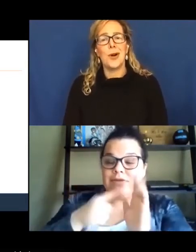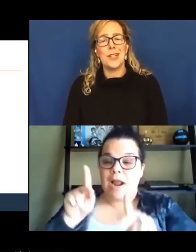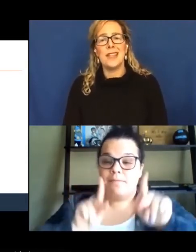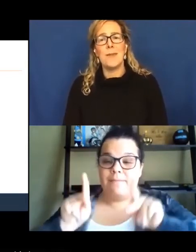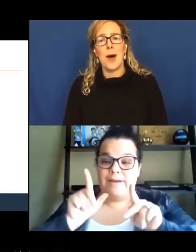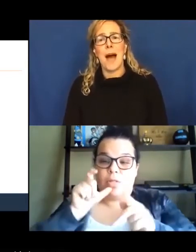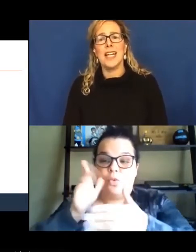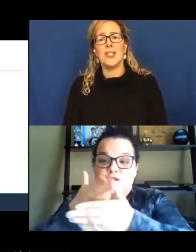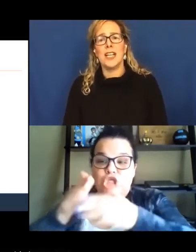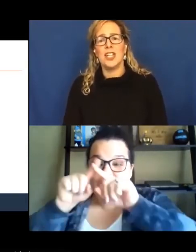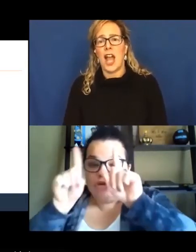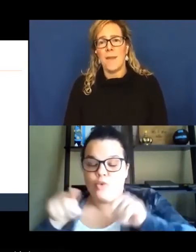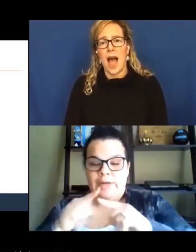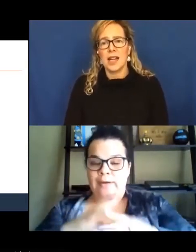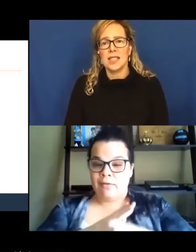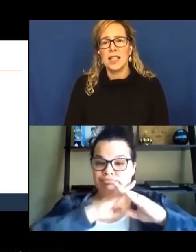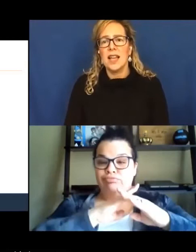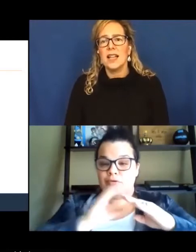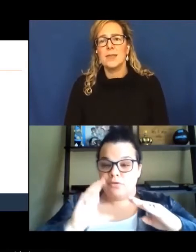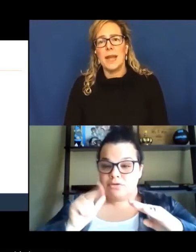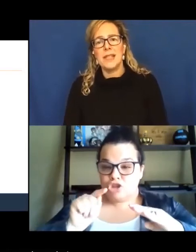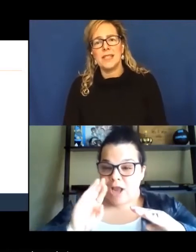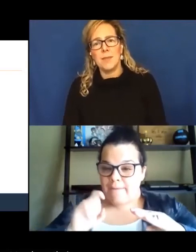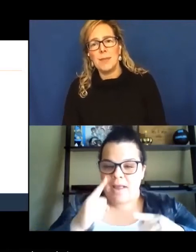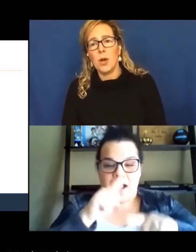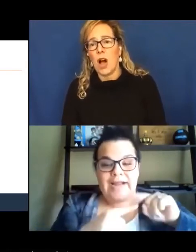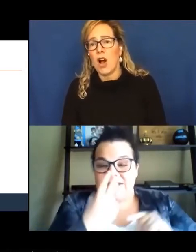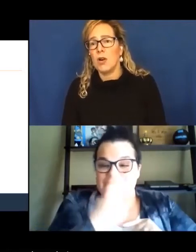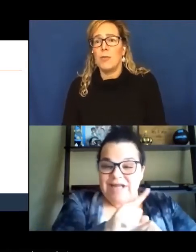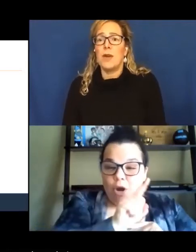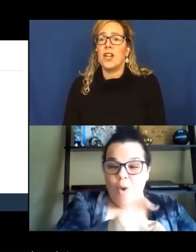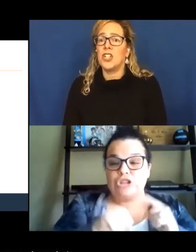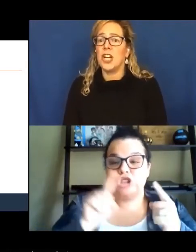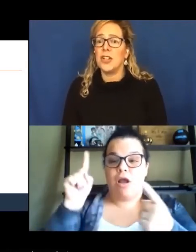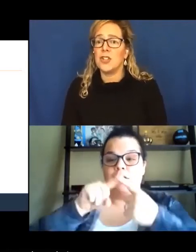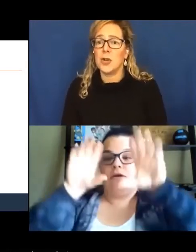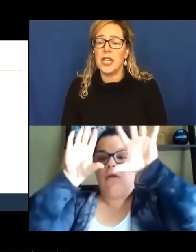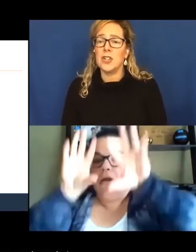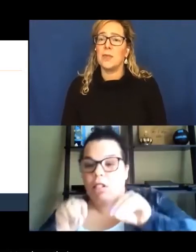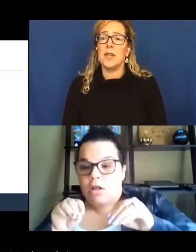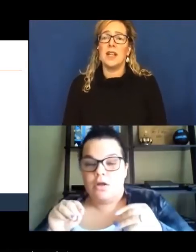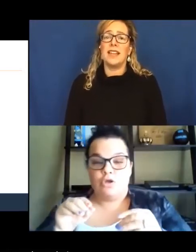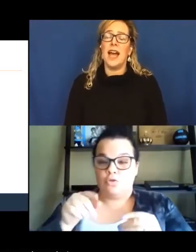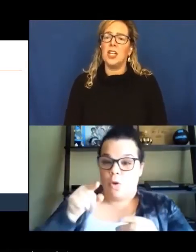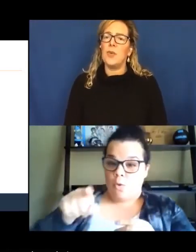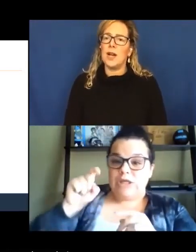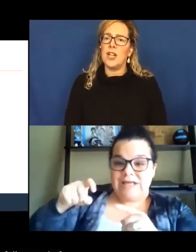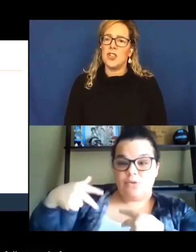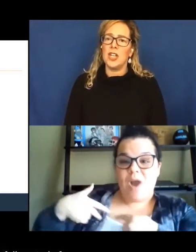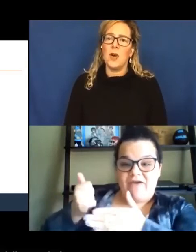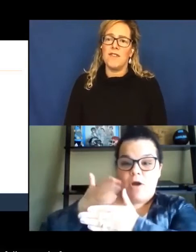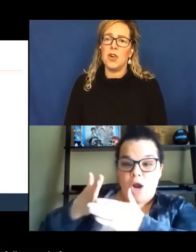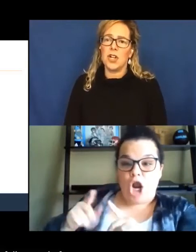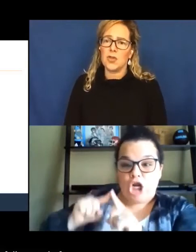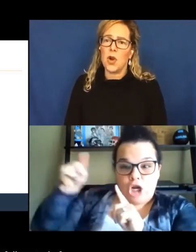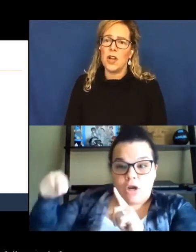it's important to think about monitoring the chat box, because maybe some people might want to share their screen or something like that, and you want to make sure